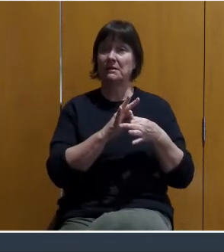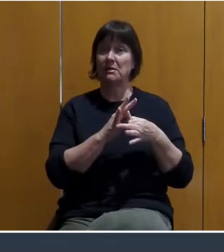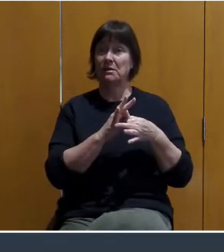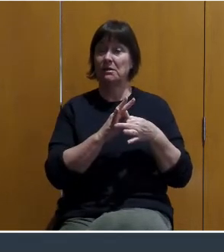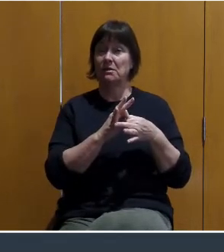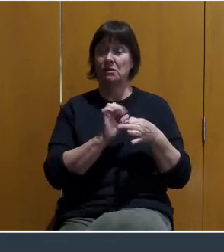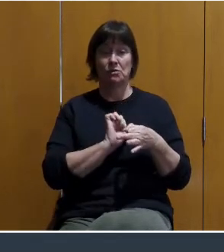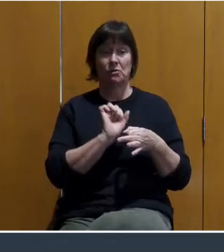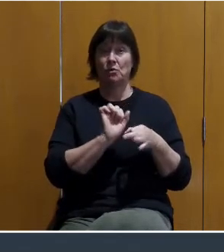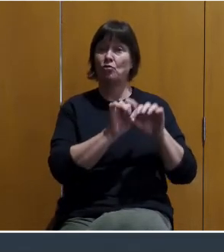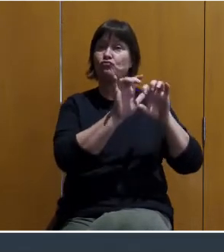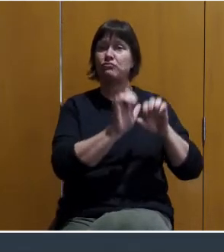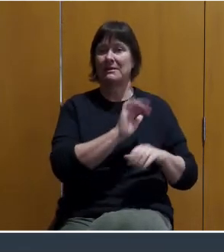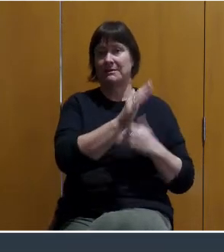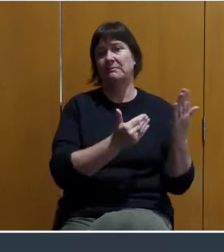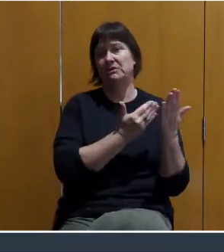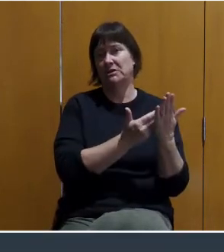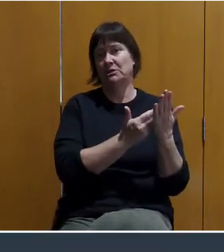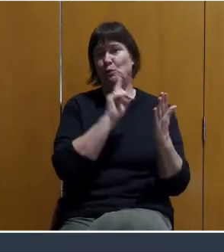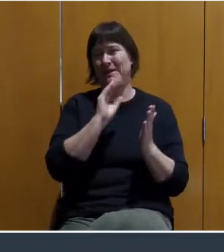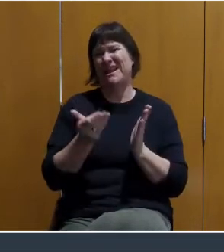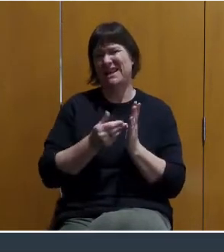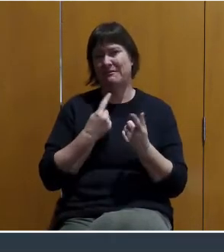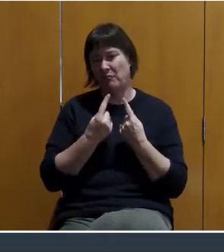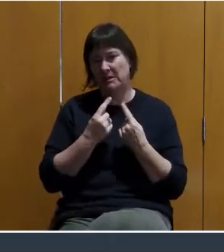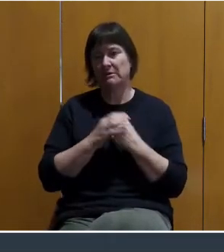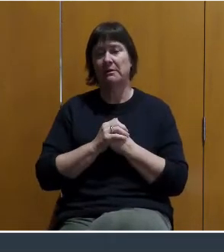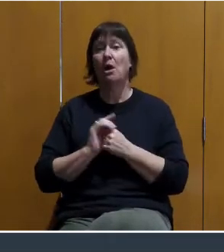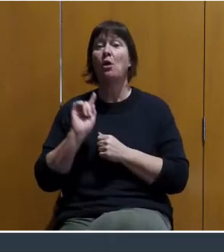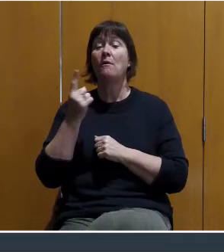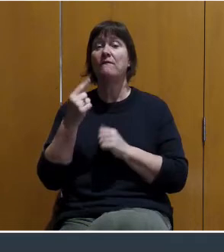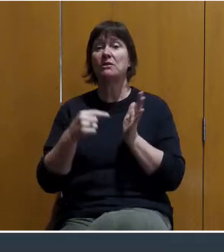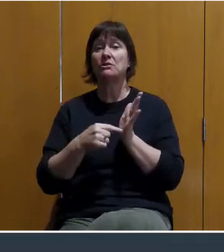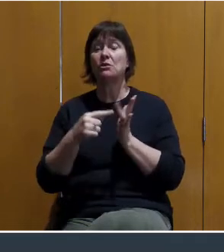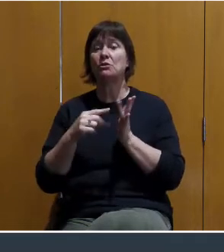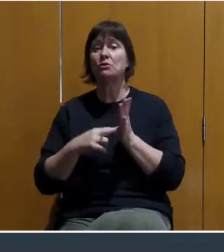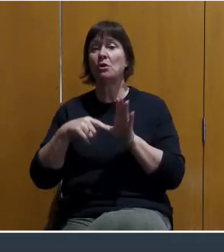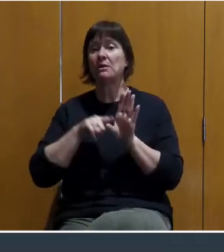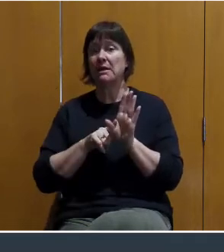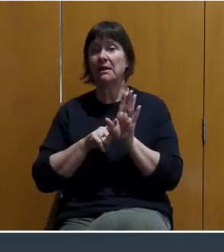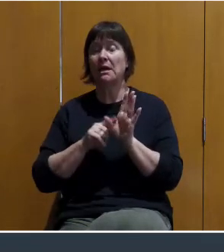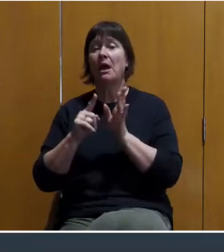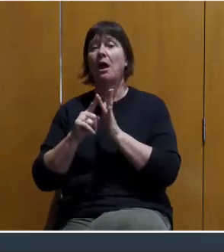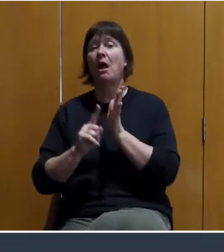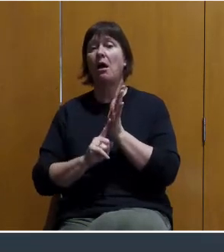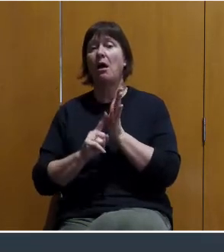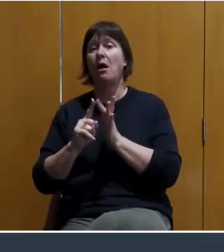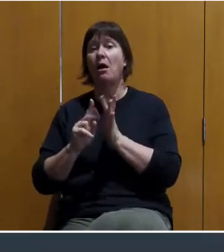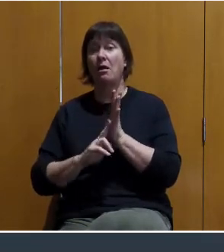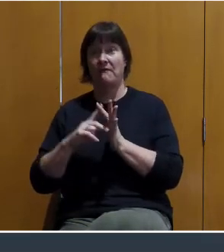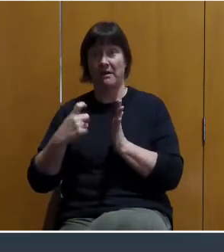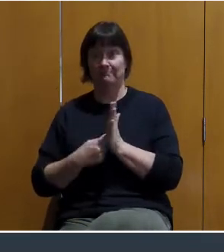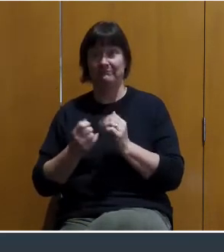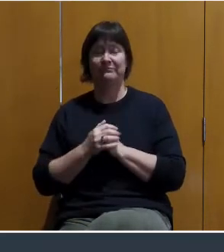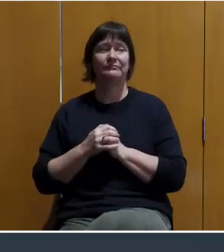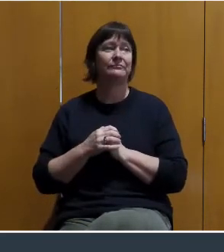directly to your written submission. And first up, we have Tony Oliver. So Tony, if you would come to the front, thank